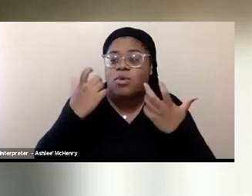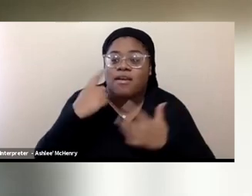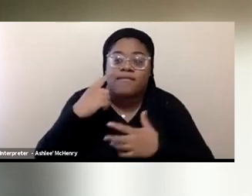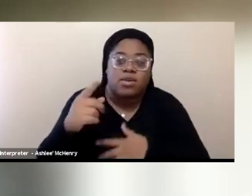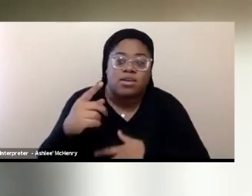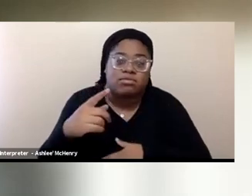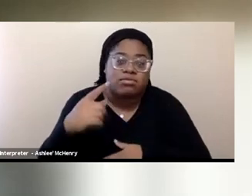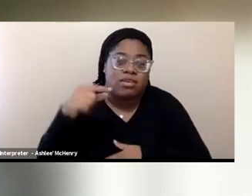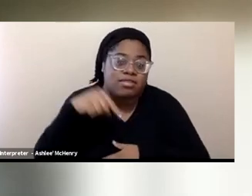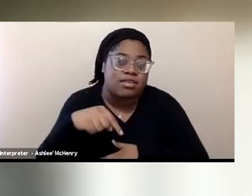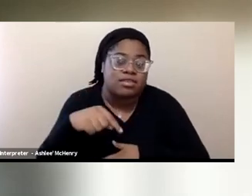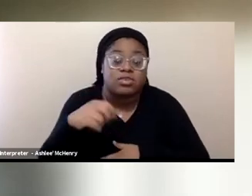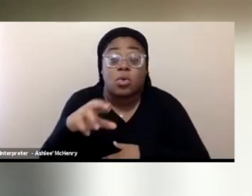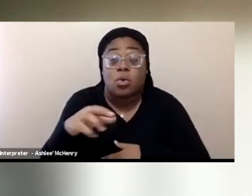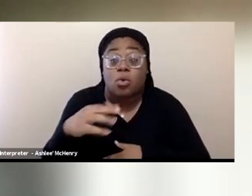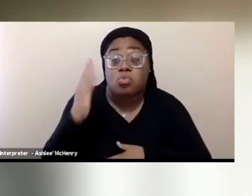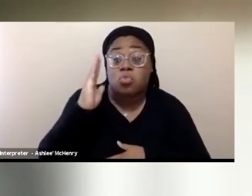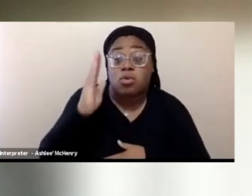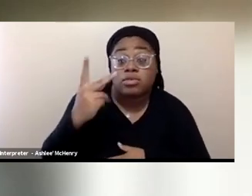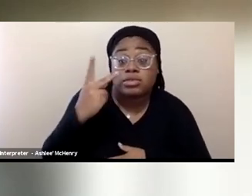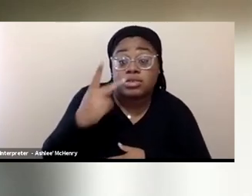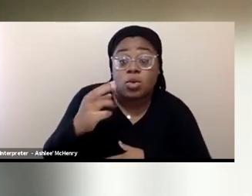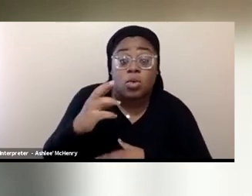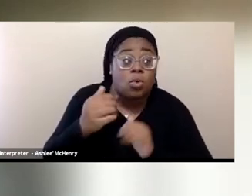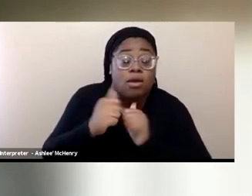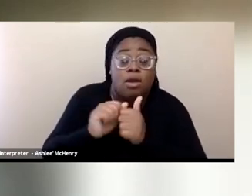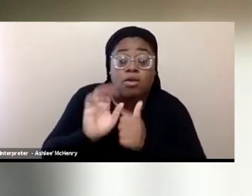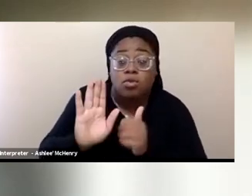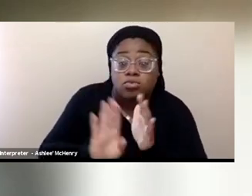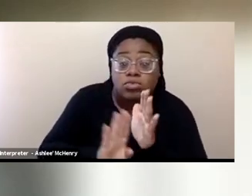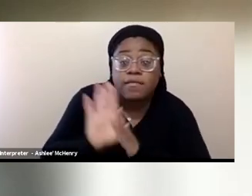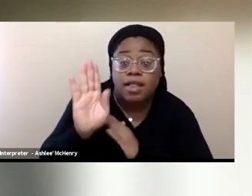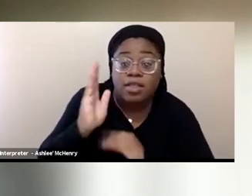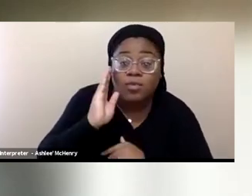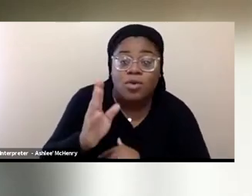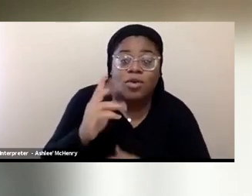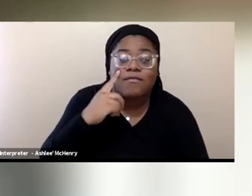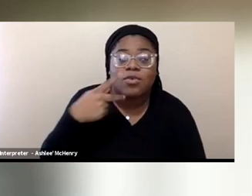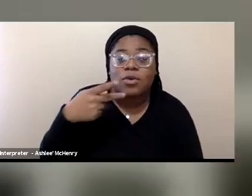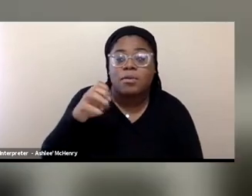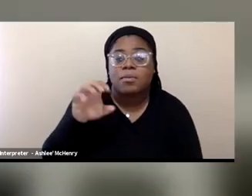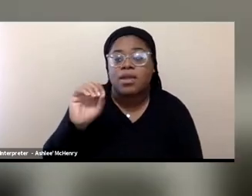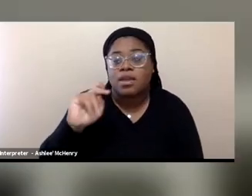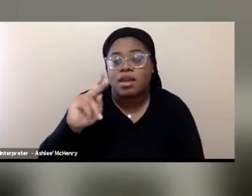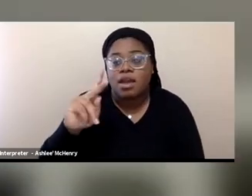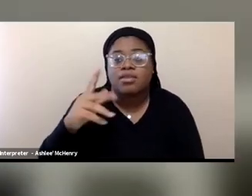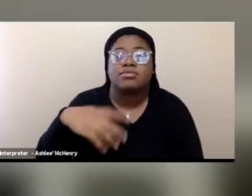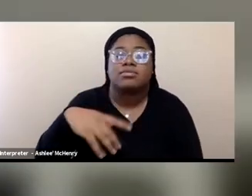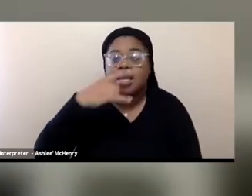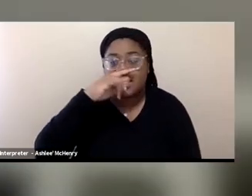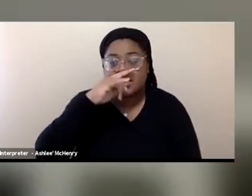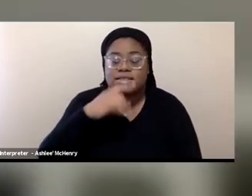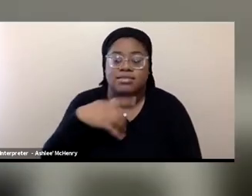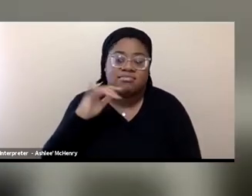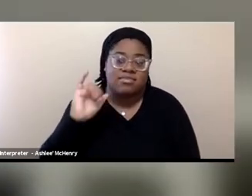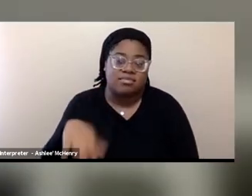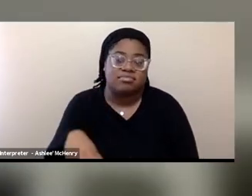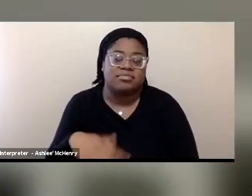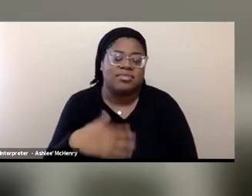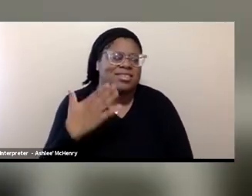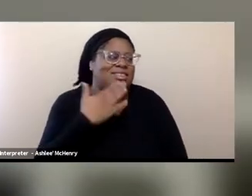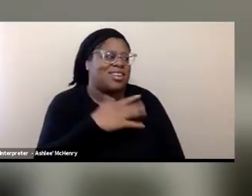or how you will develop future content for Peacock Kids? I think we want, thank you for that